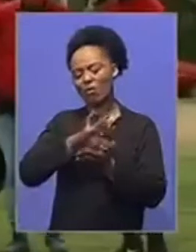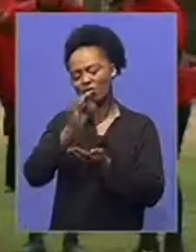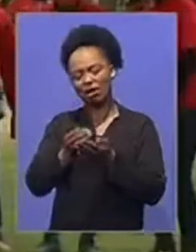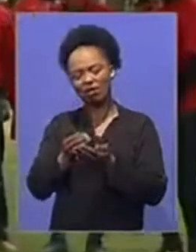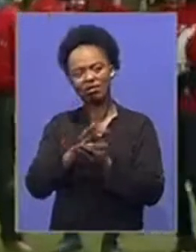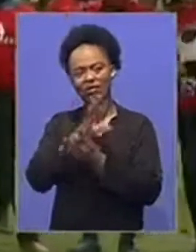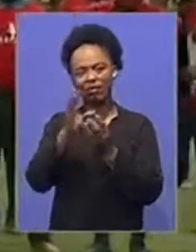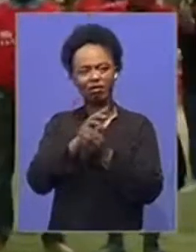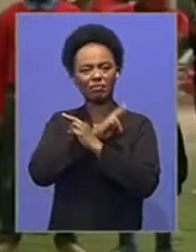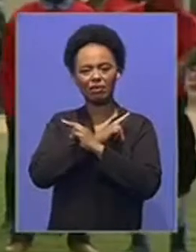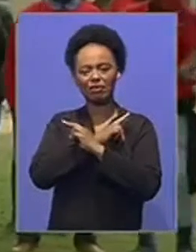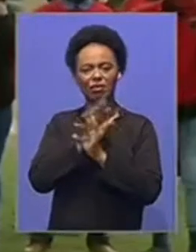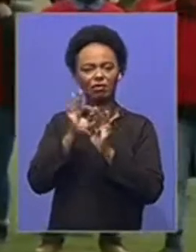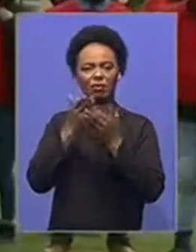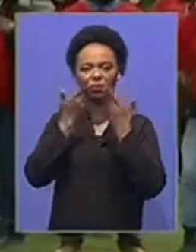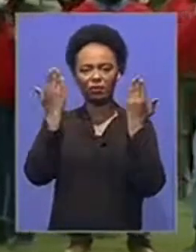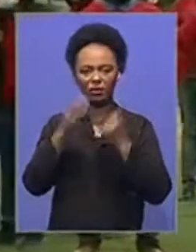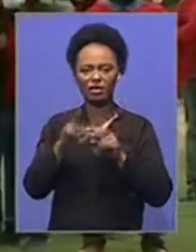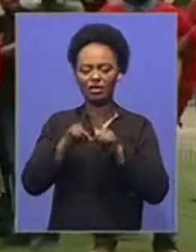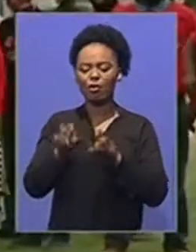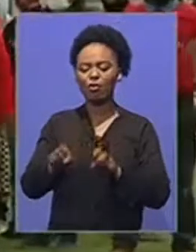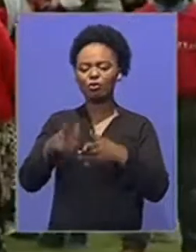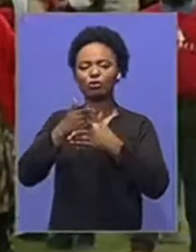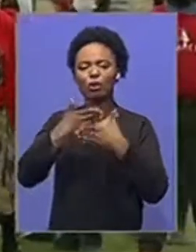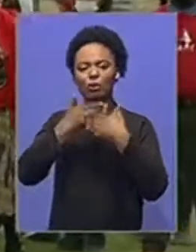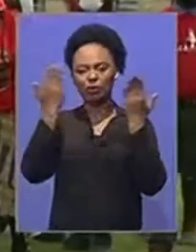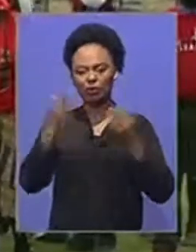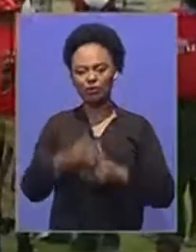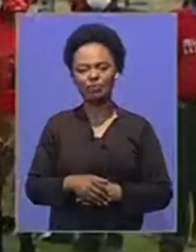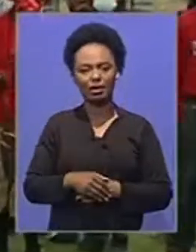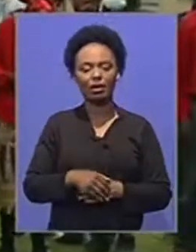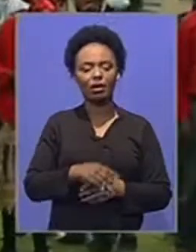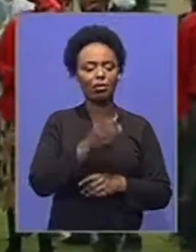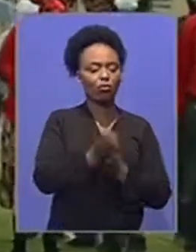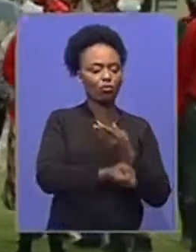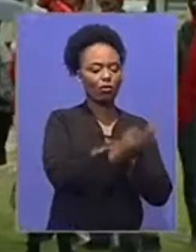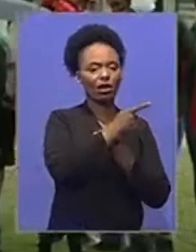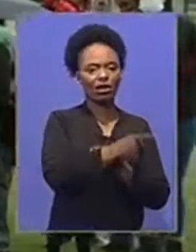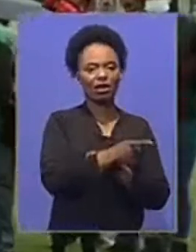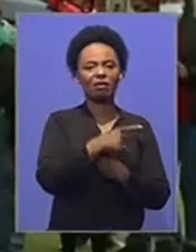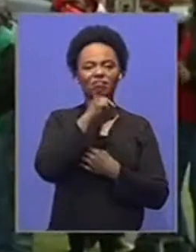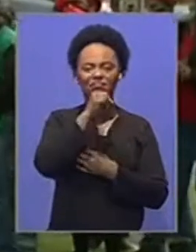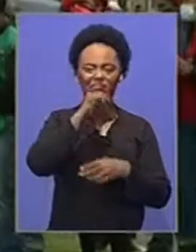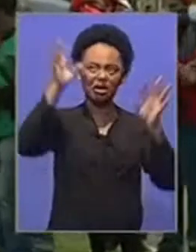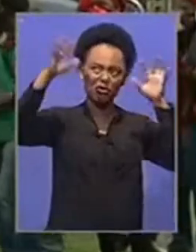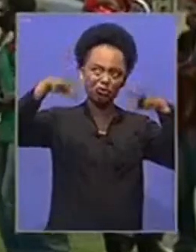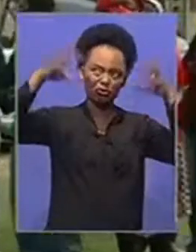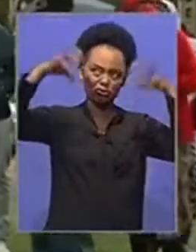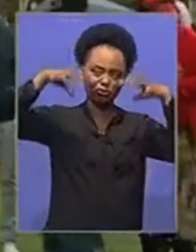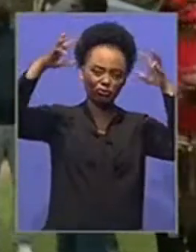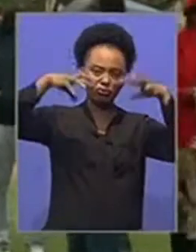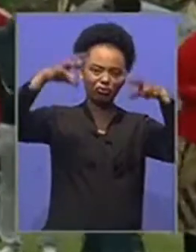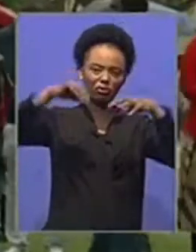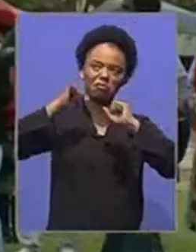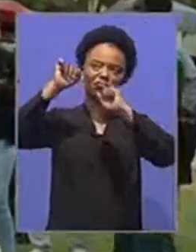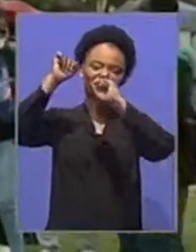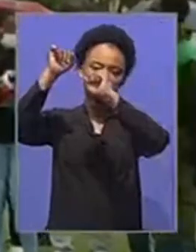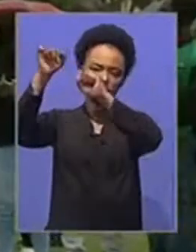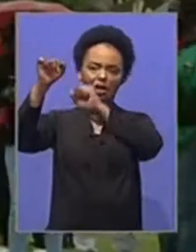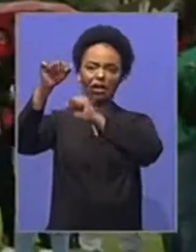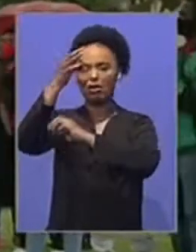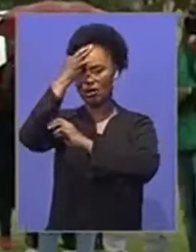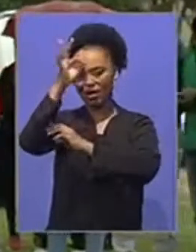tsa puso. Ka kwa porofenseng ya Mpumalanga maloko a COSATU a ralletse pula e neng e tsorotla fa ba ne ba gwantela kwa dikantorong tsa puso